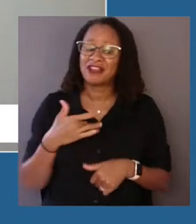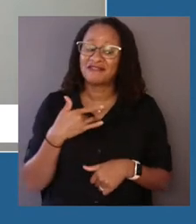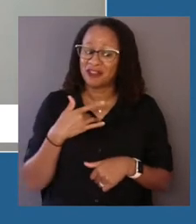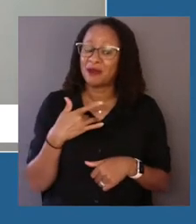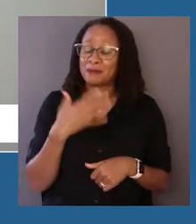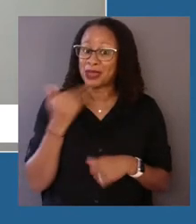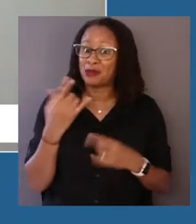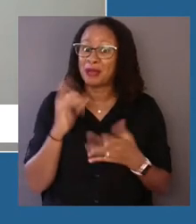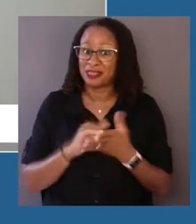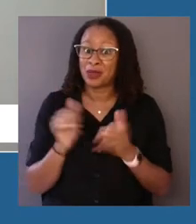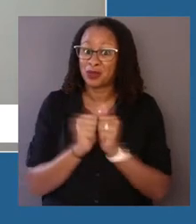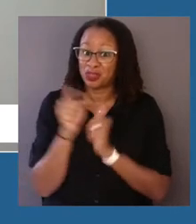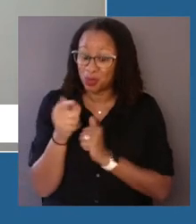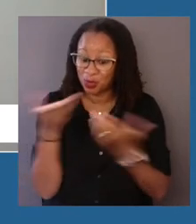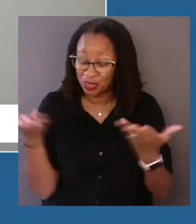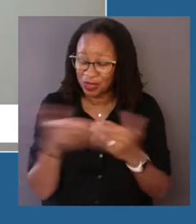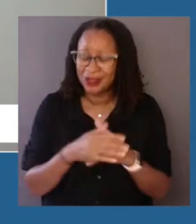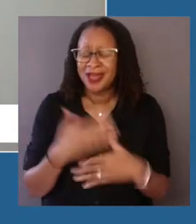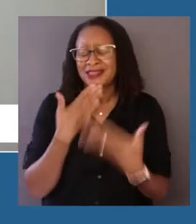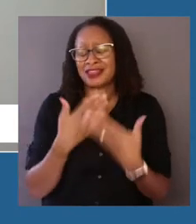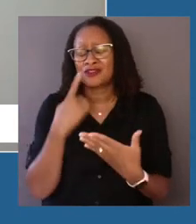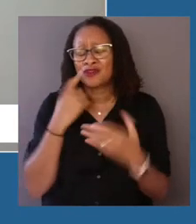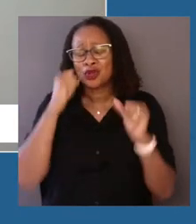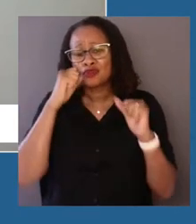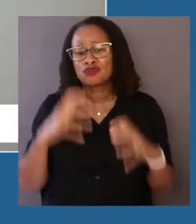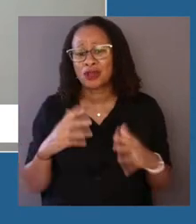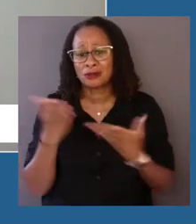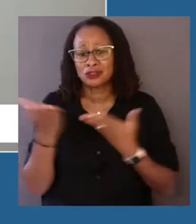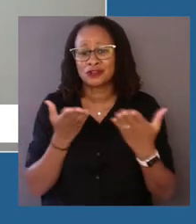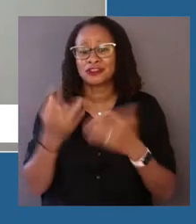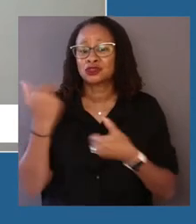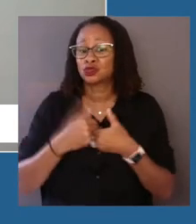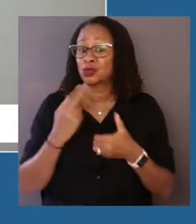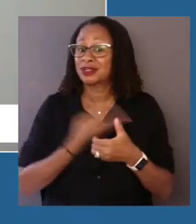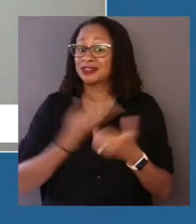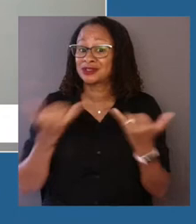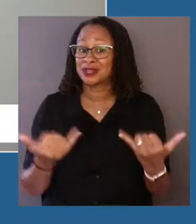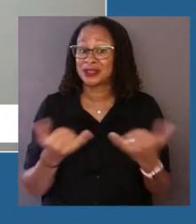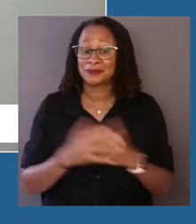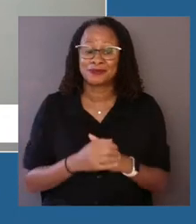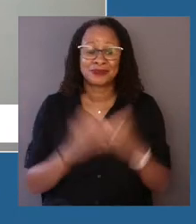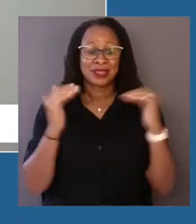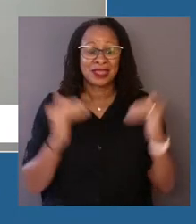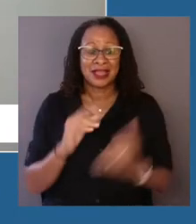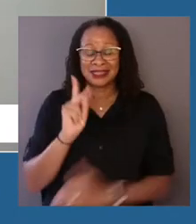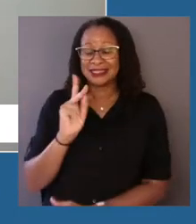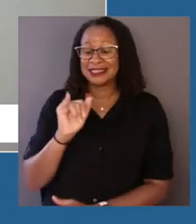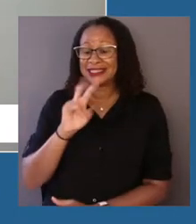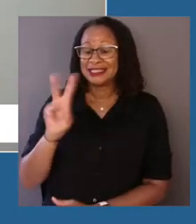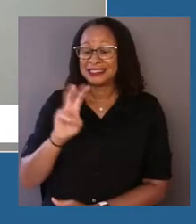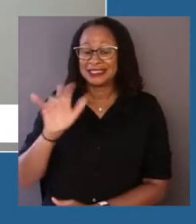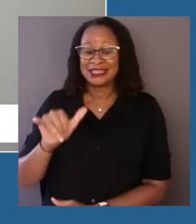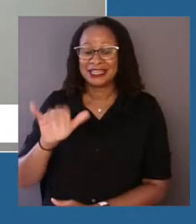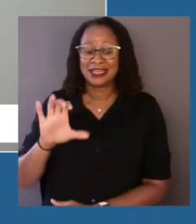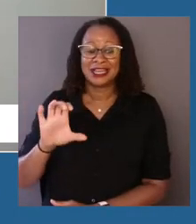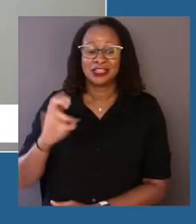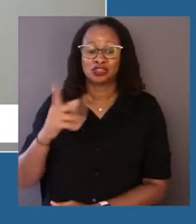So thank you for your incredible service and for joining us today. Kizzy Charles Guzman,